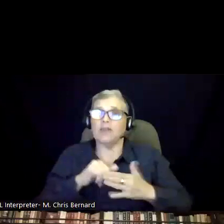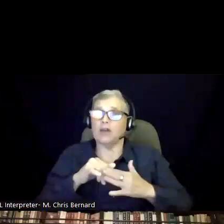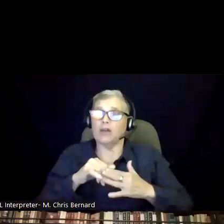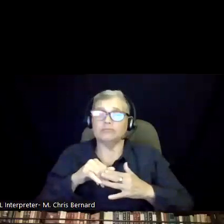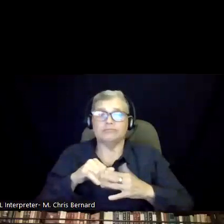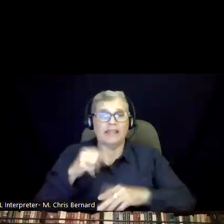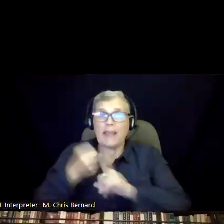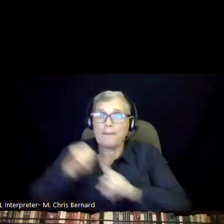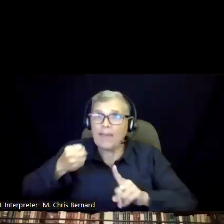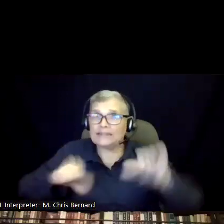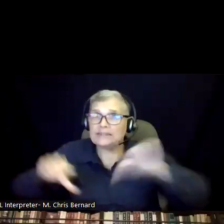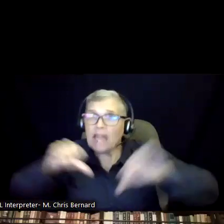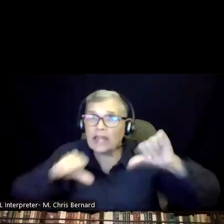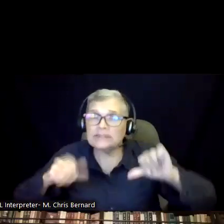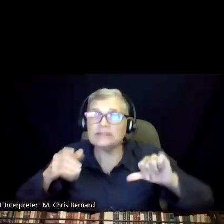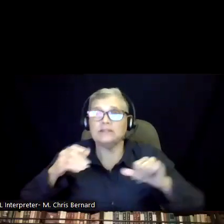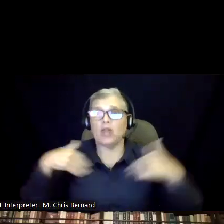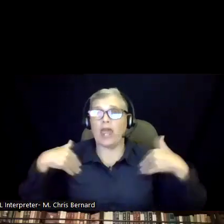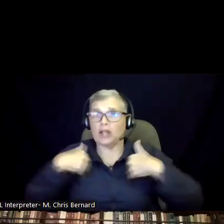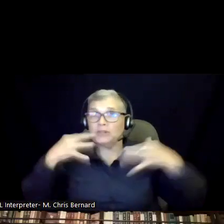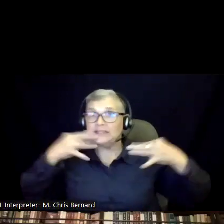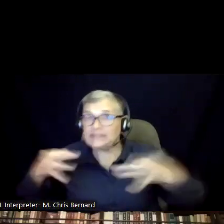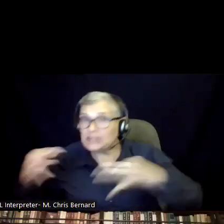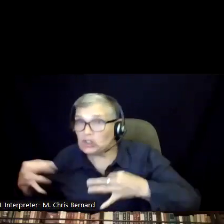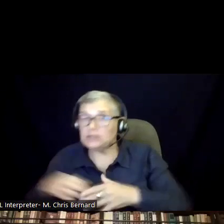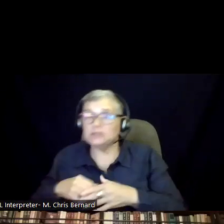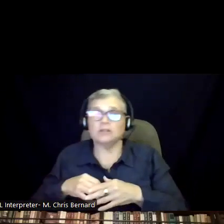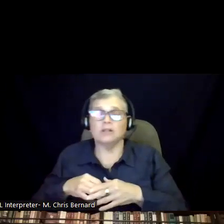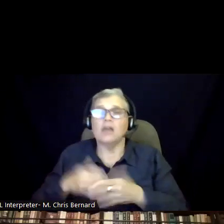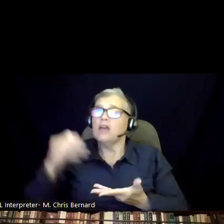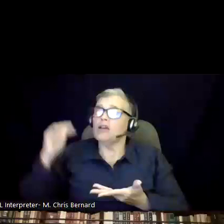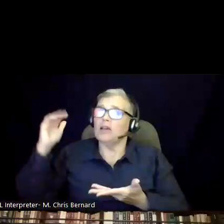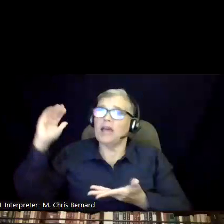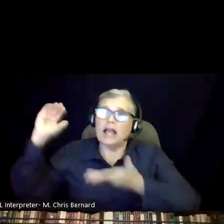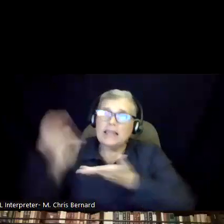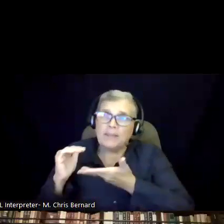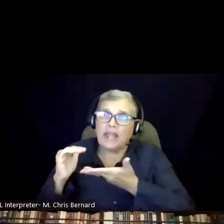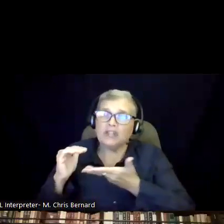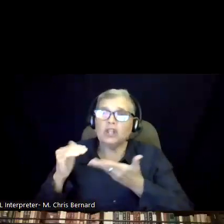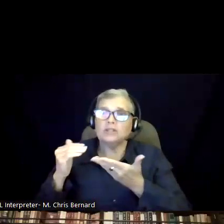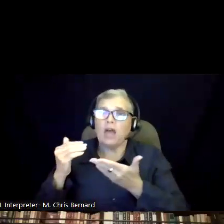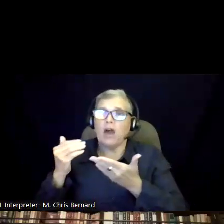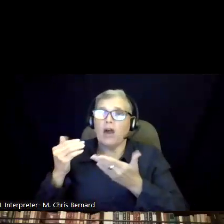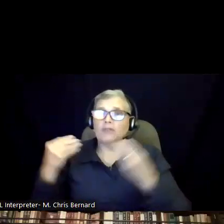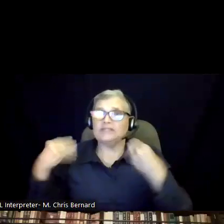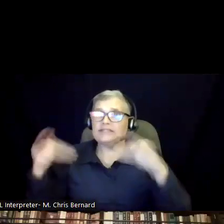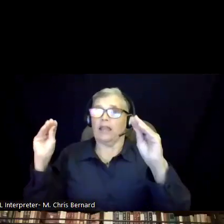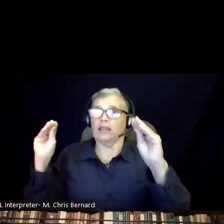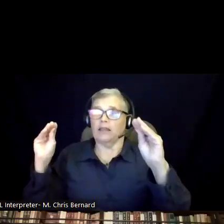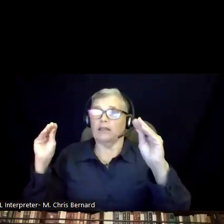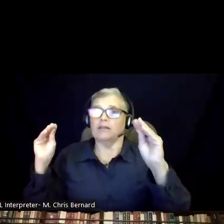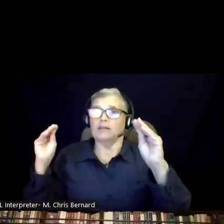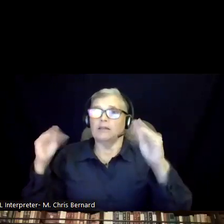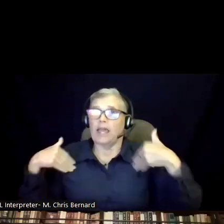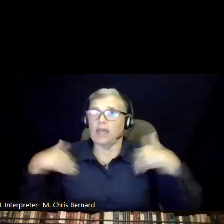in wildlife management decisions. We see the elimination of markets for game, or at least the